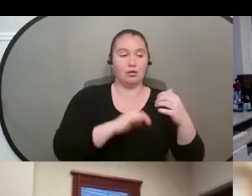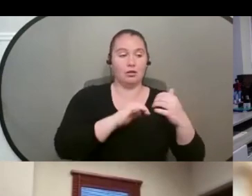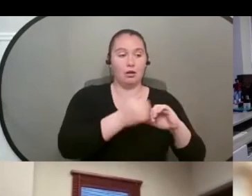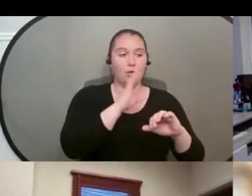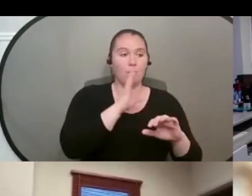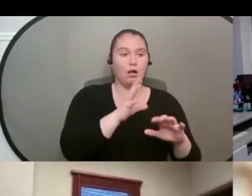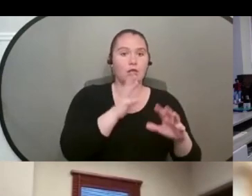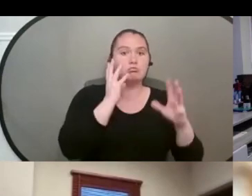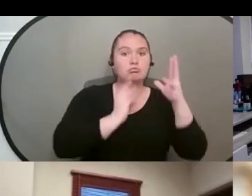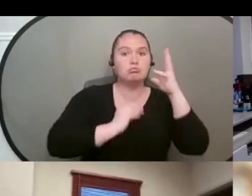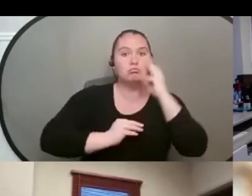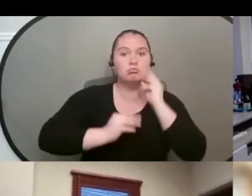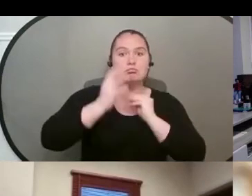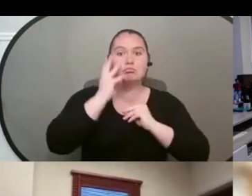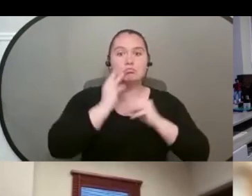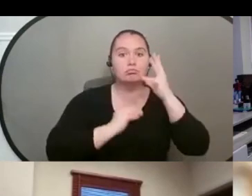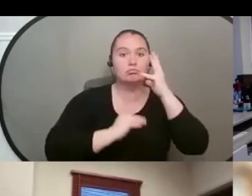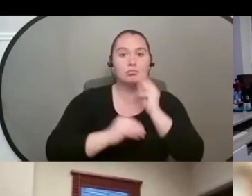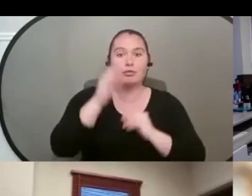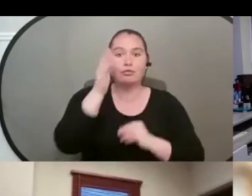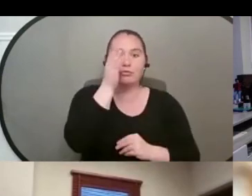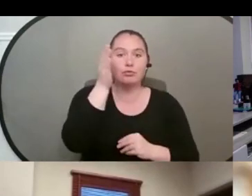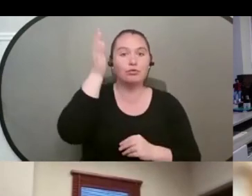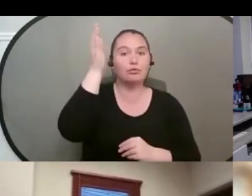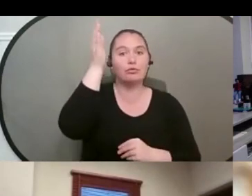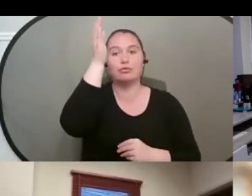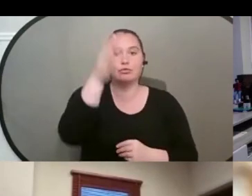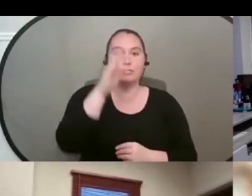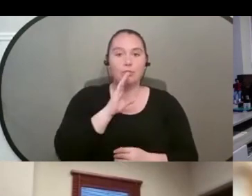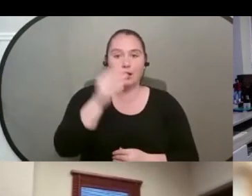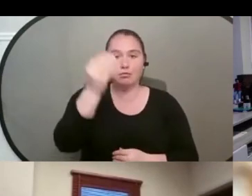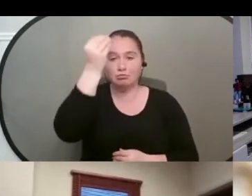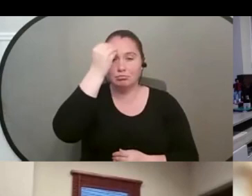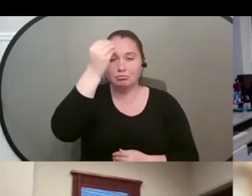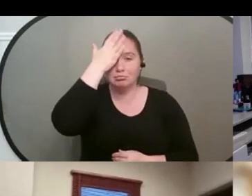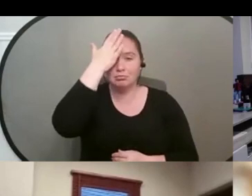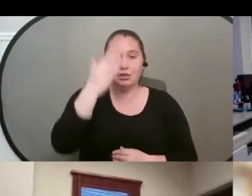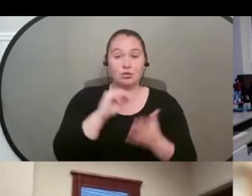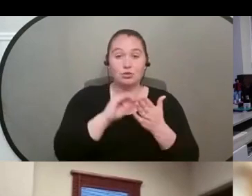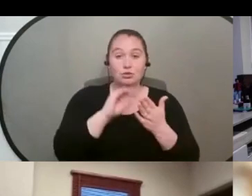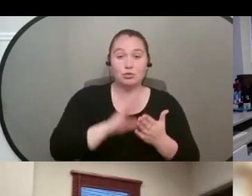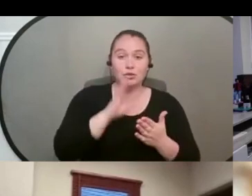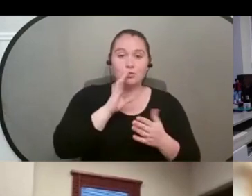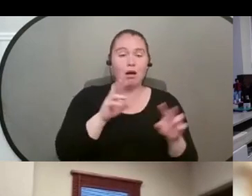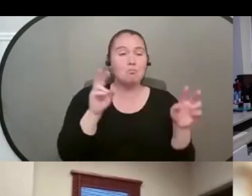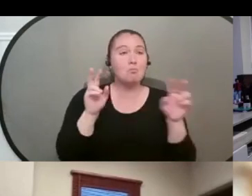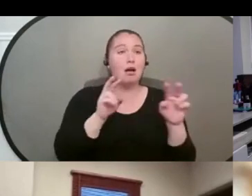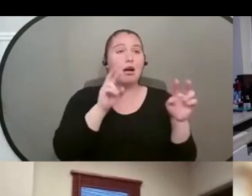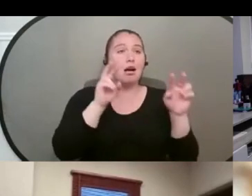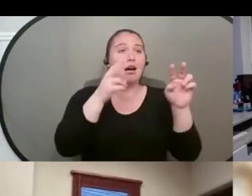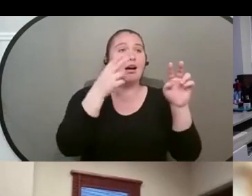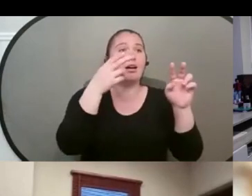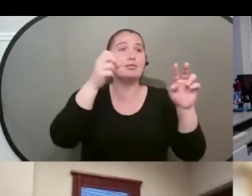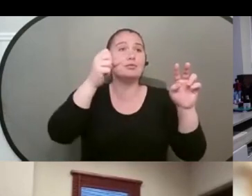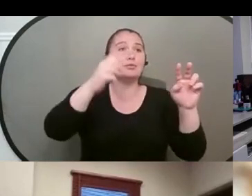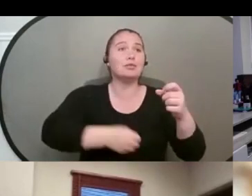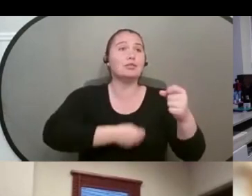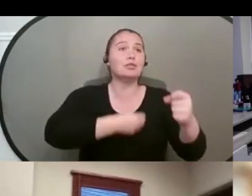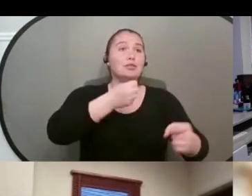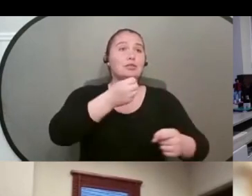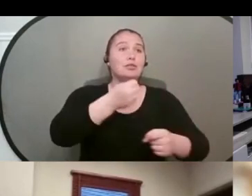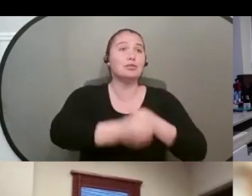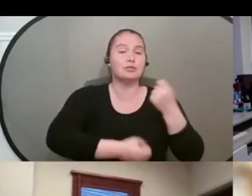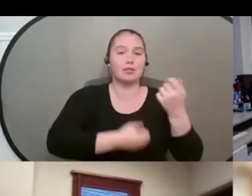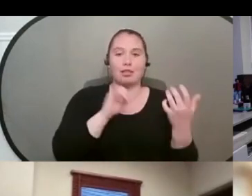experiences and is something that students look to and families look to, and that it casts a perception to some extent